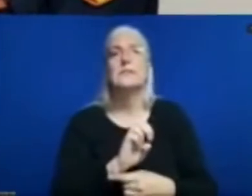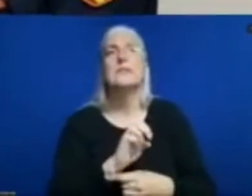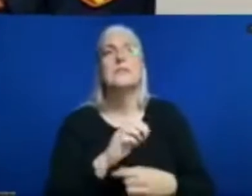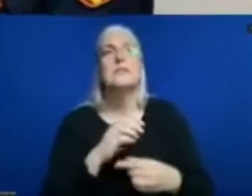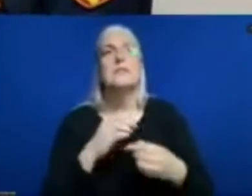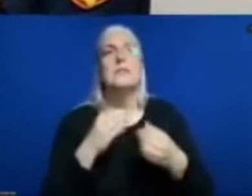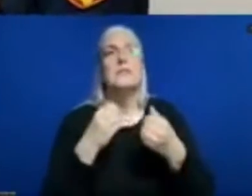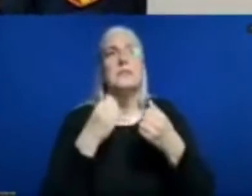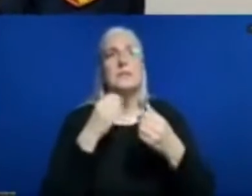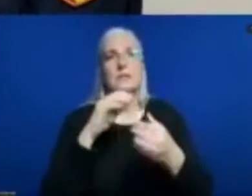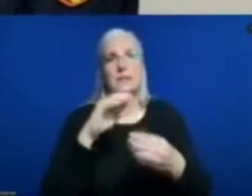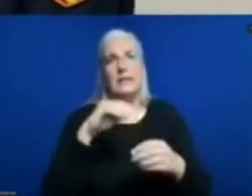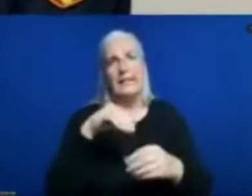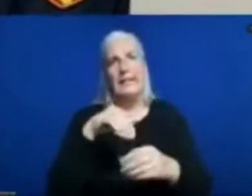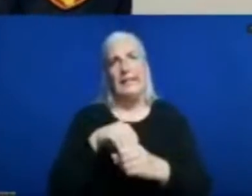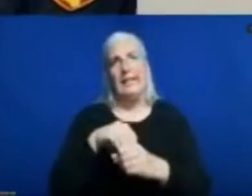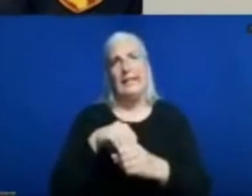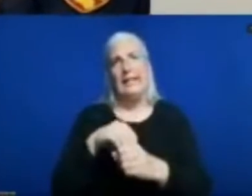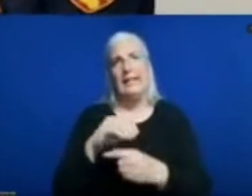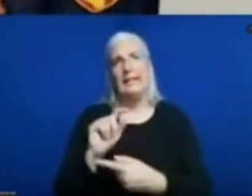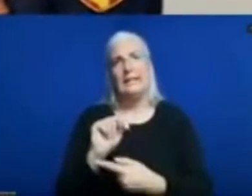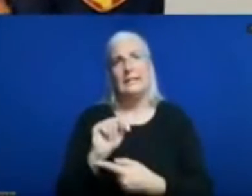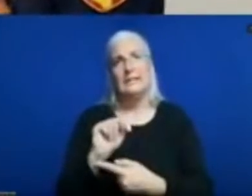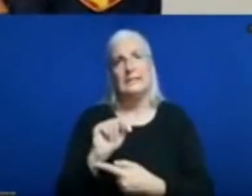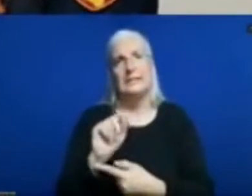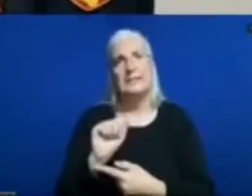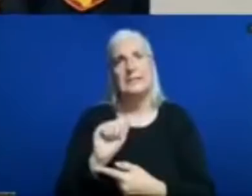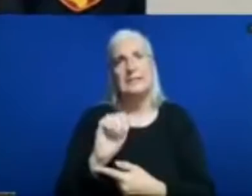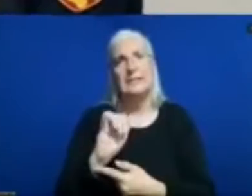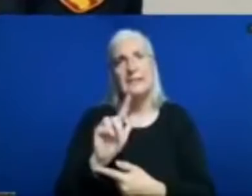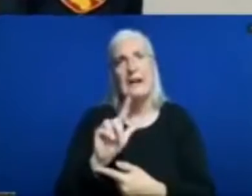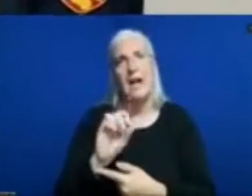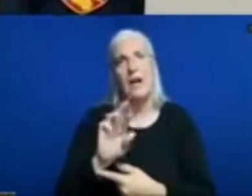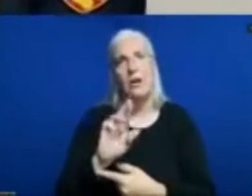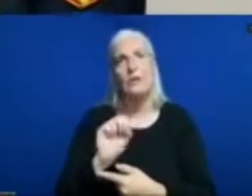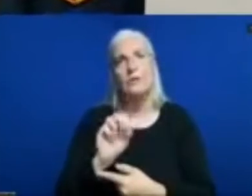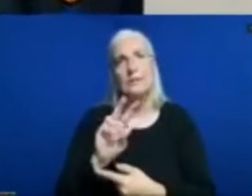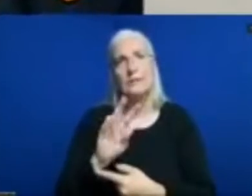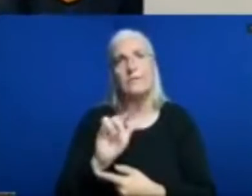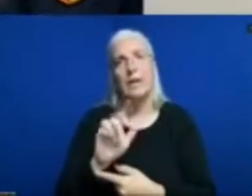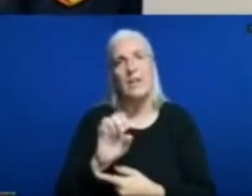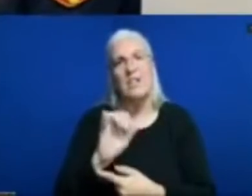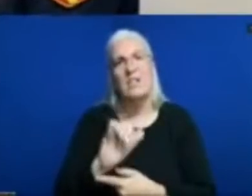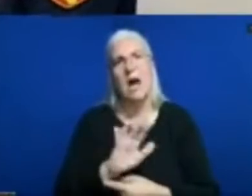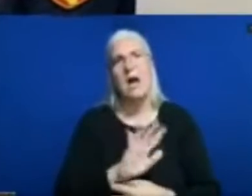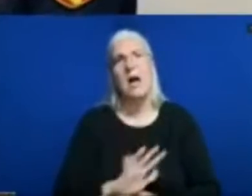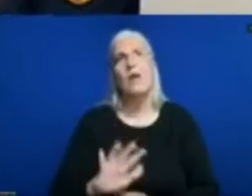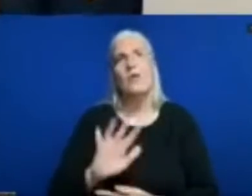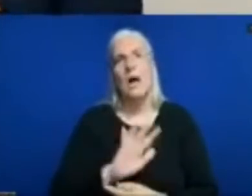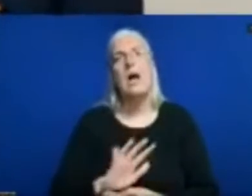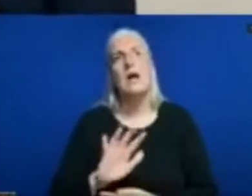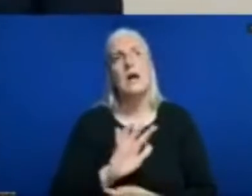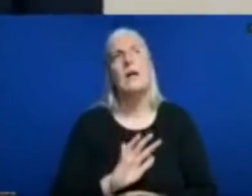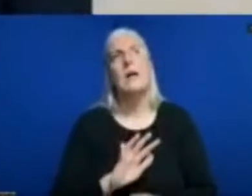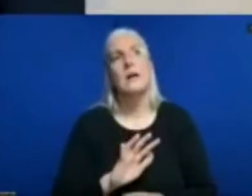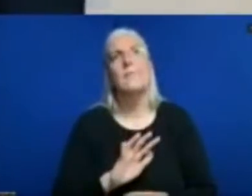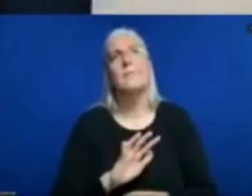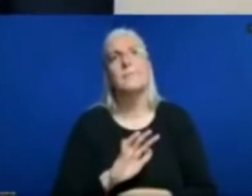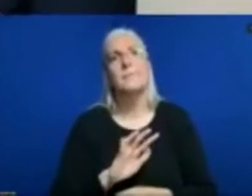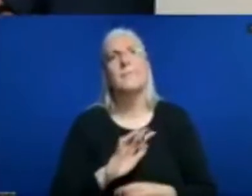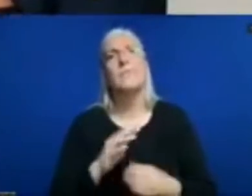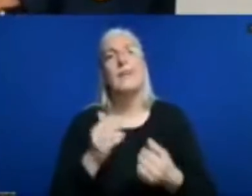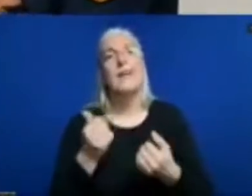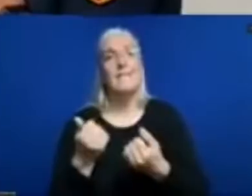again, we're seeing that activity from that northeast push, and that fire is progressing to the southwest out there in the Antelope Lake